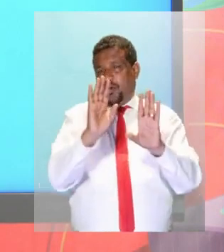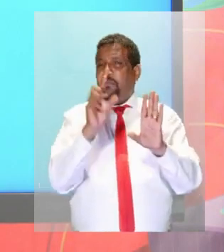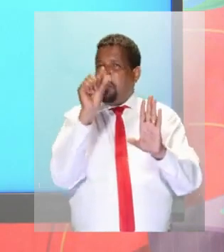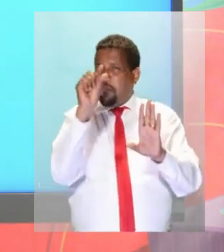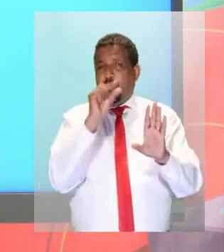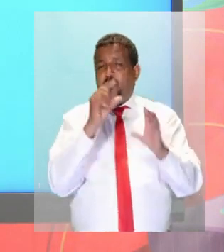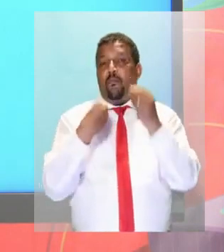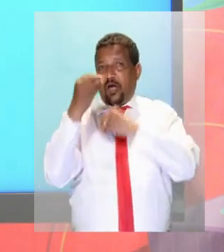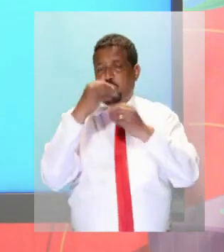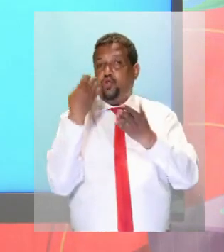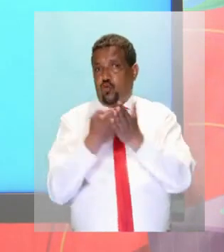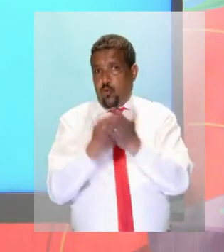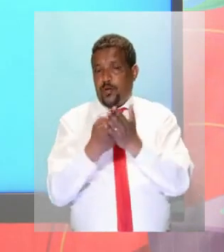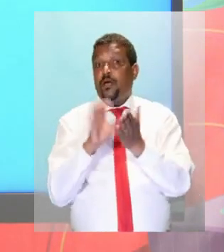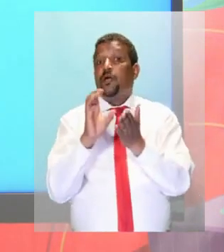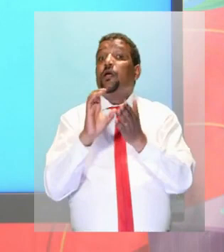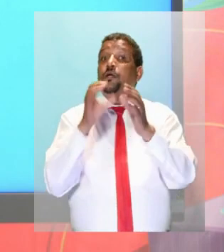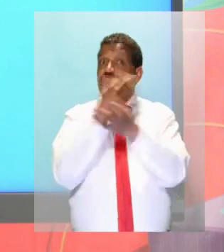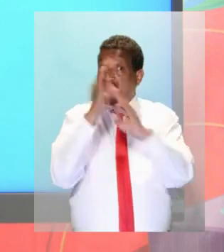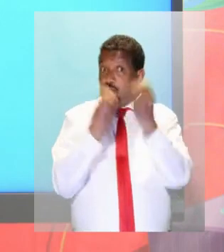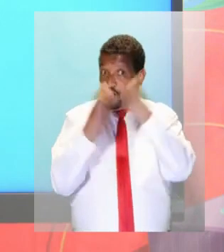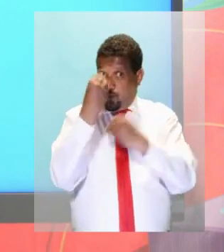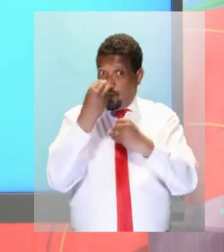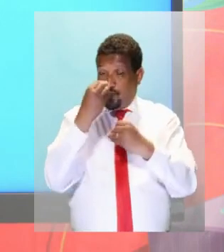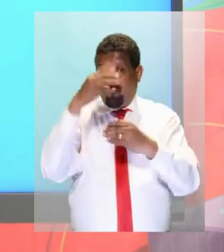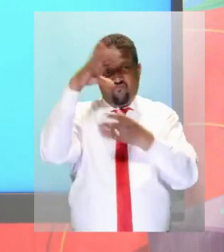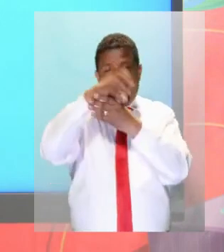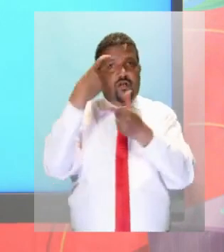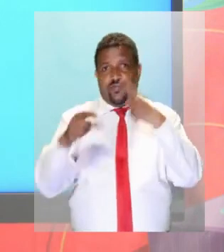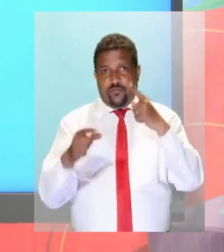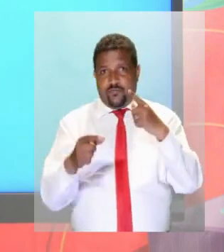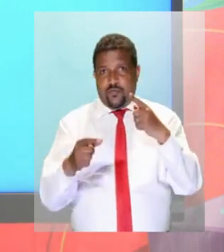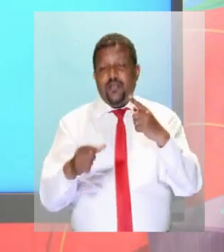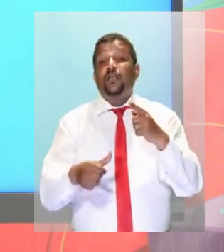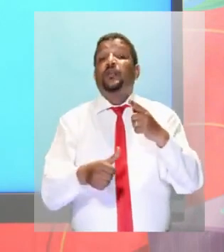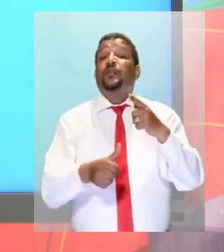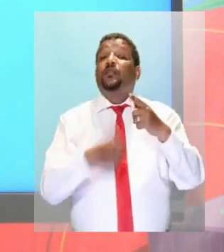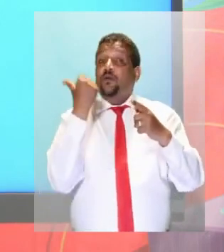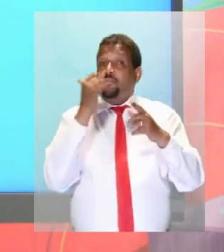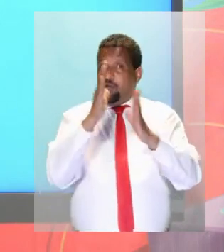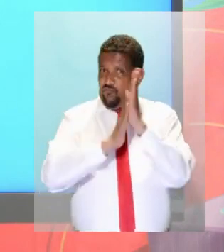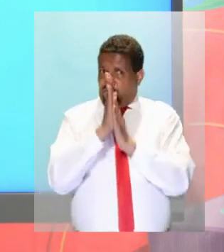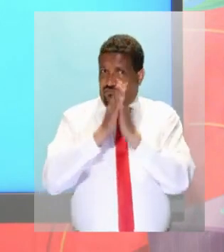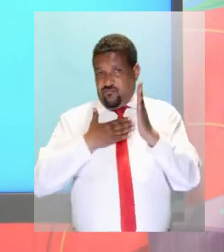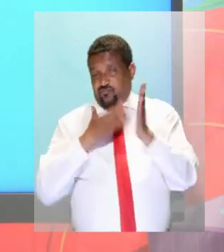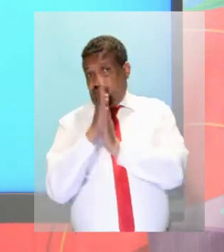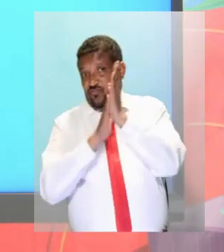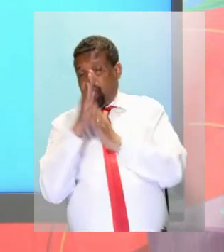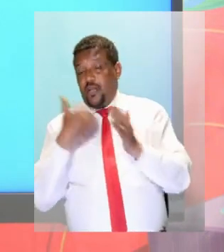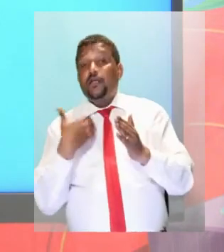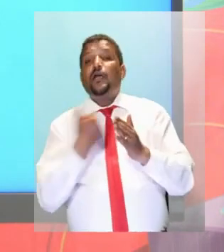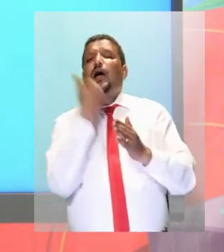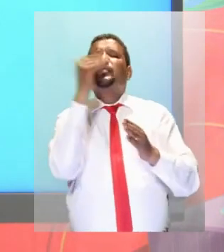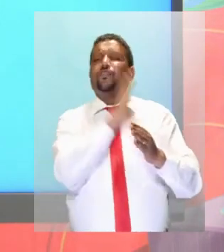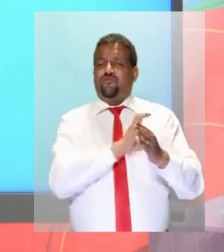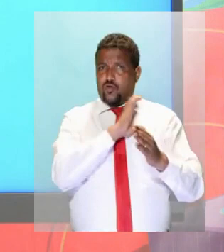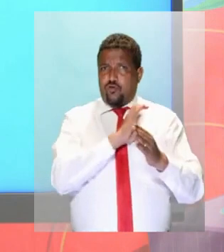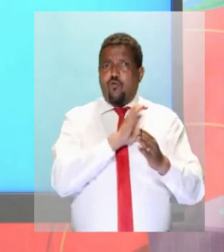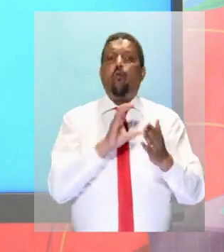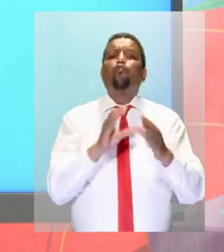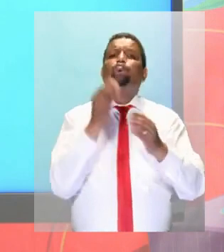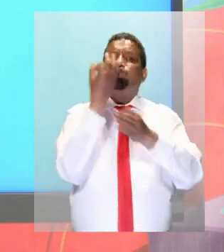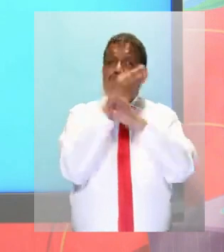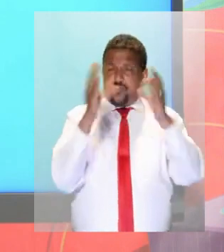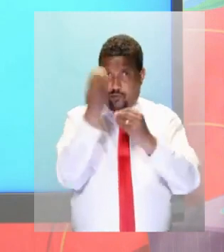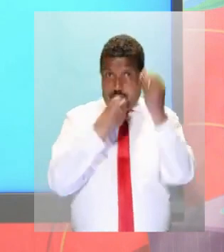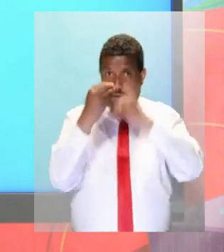economy or the capitalist economic system. There is self-interest, and the other feature of the capitalist economic system